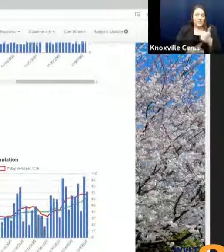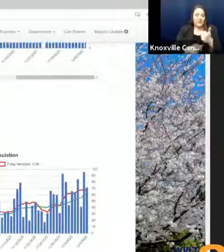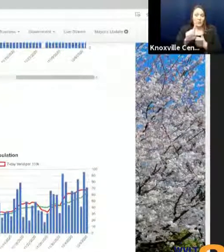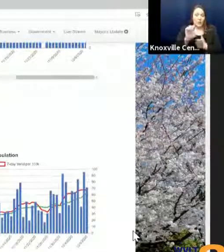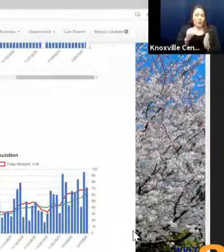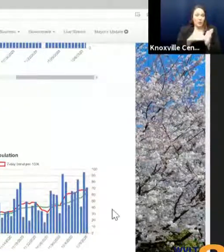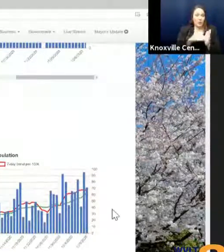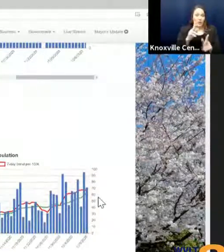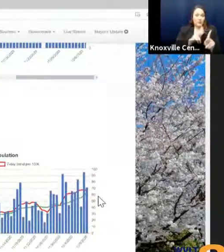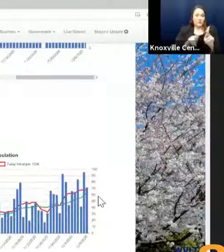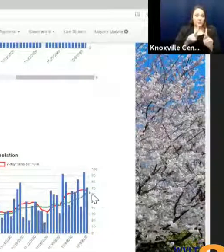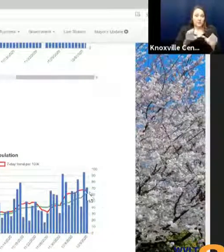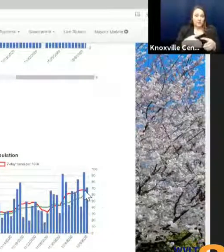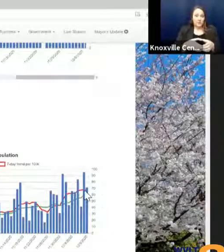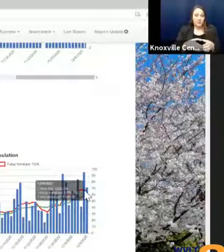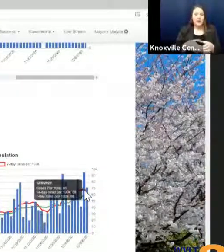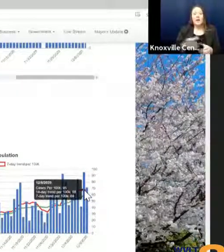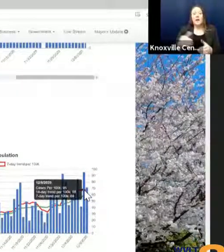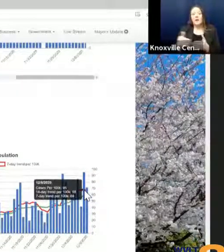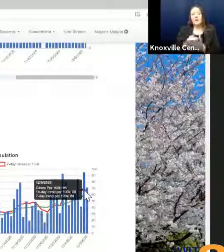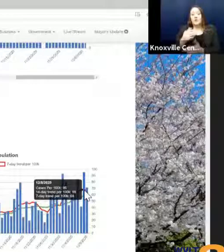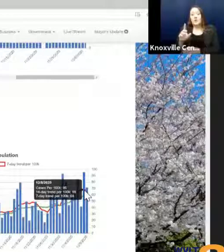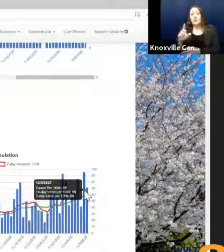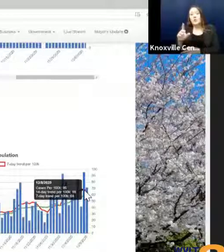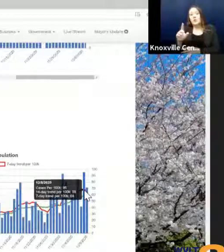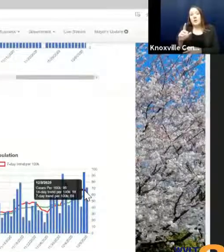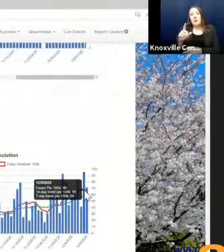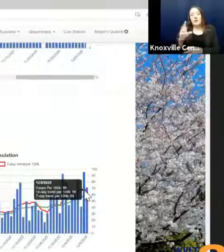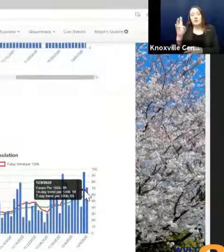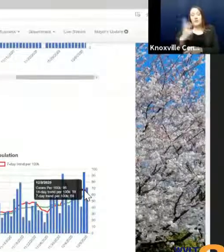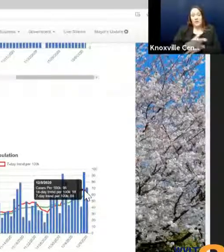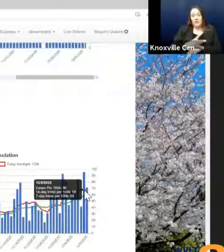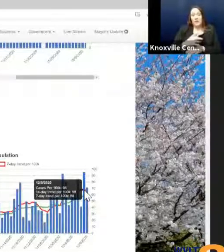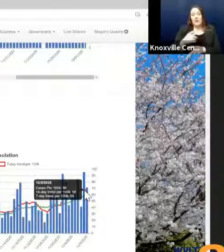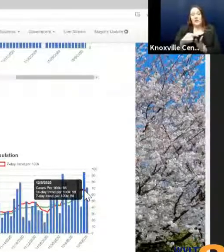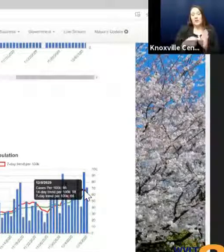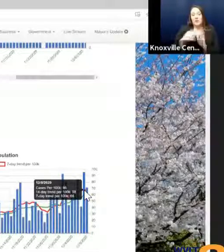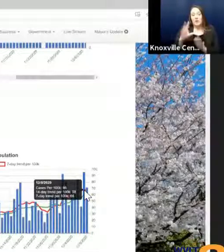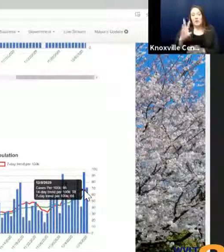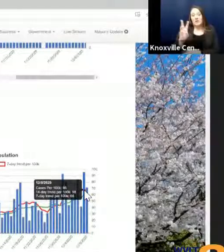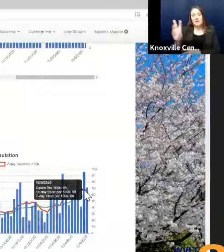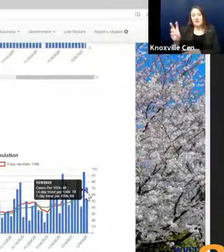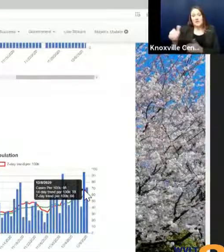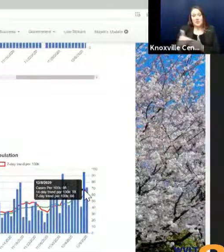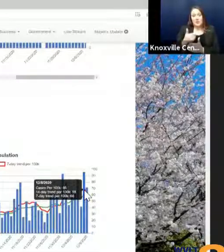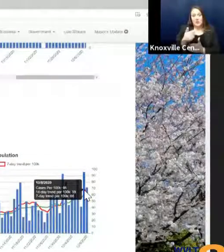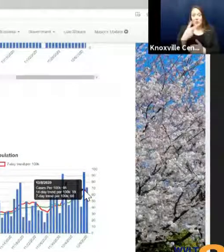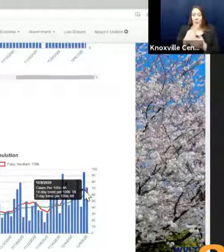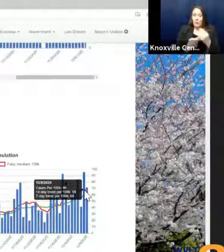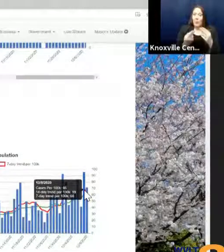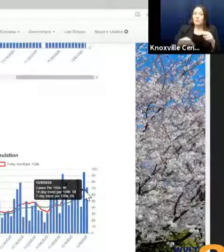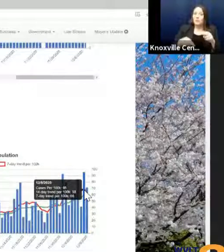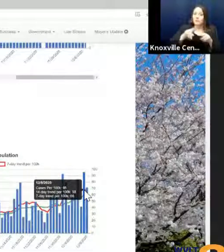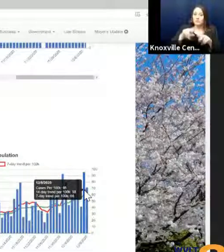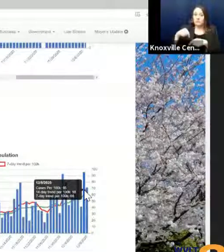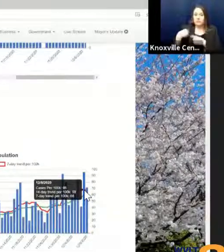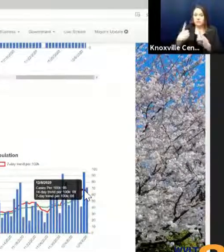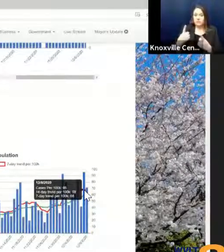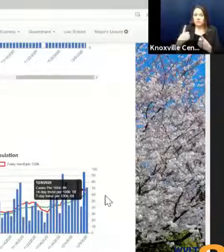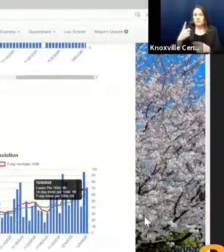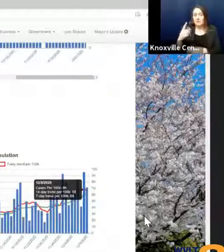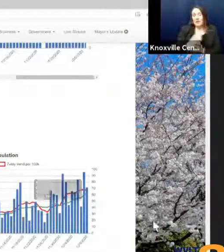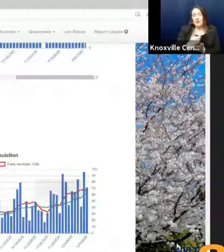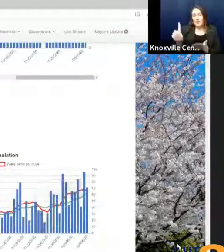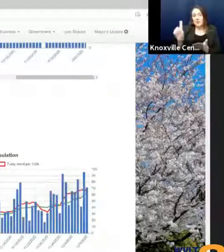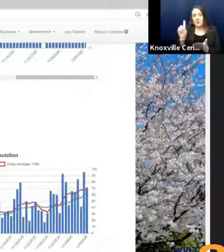trend line shows 66 new cases per 100,000, both of which are up from last week. And the second chart